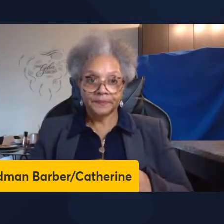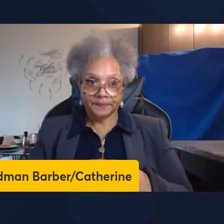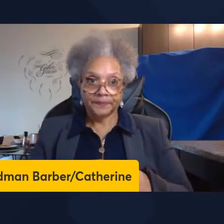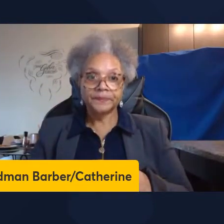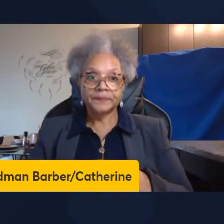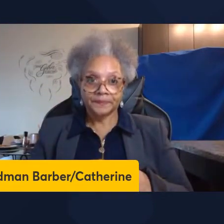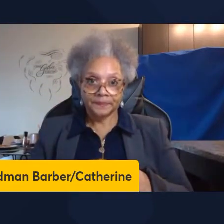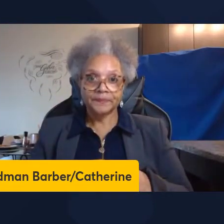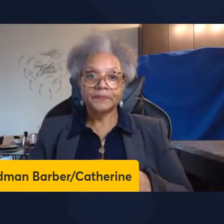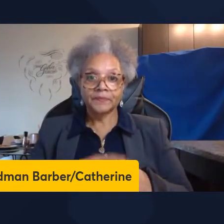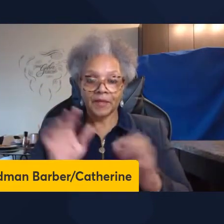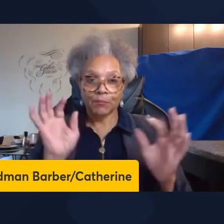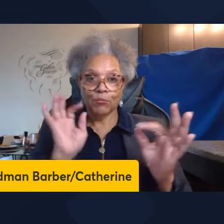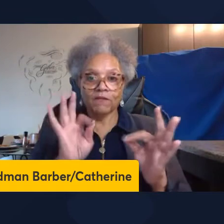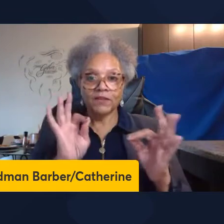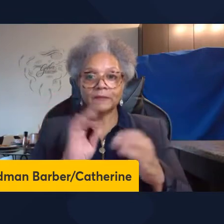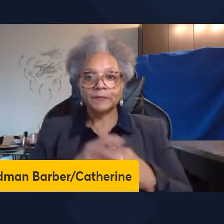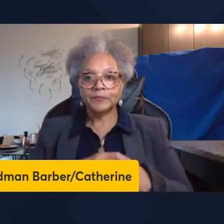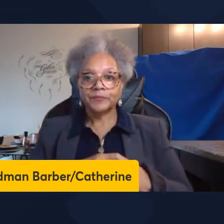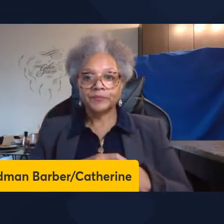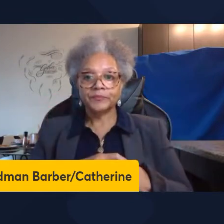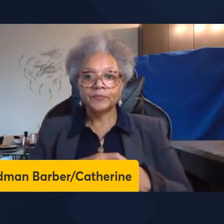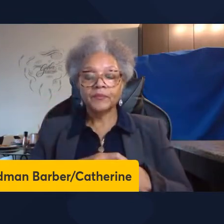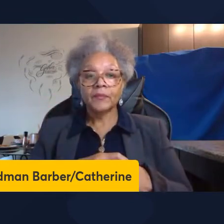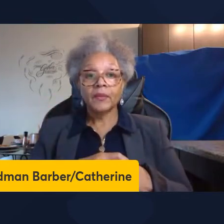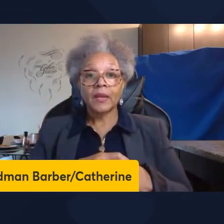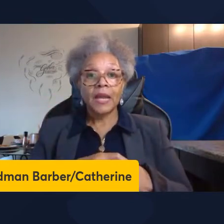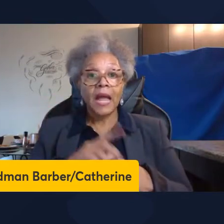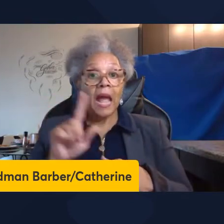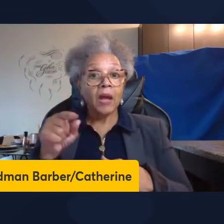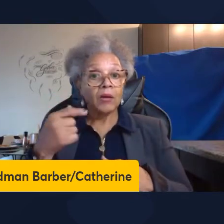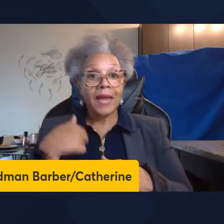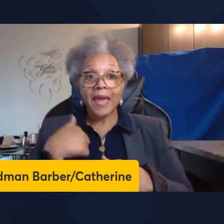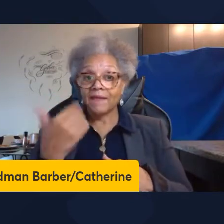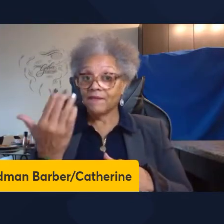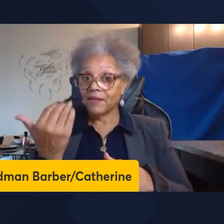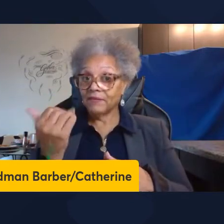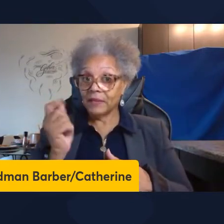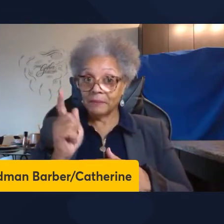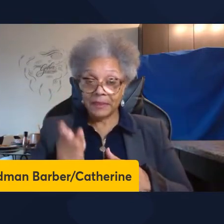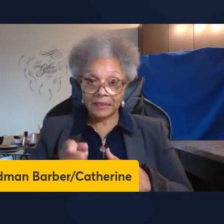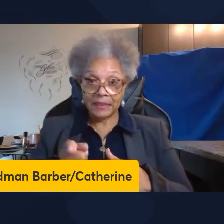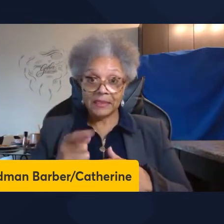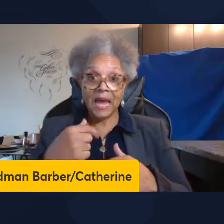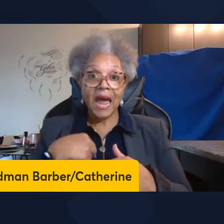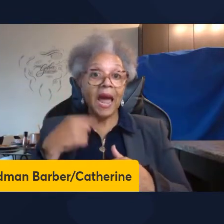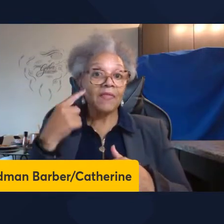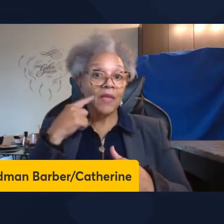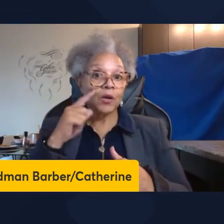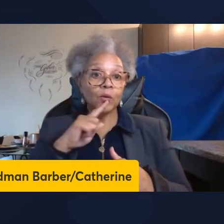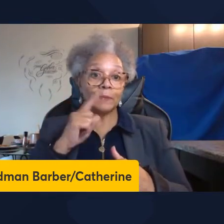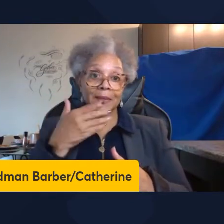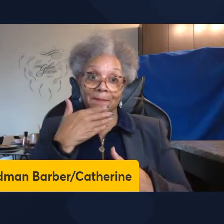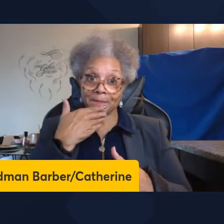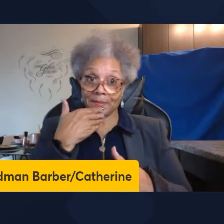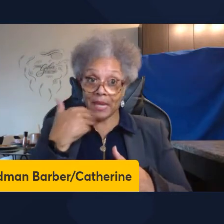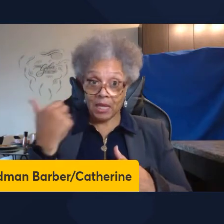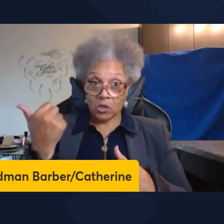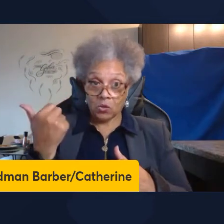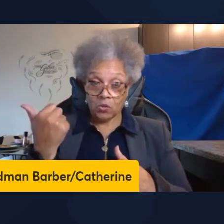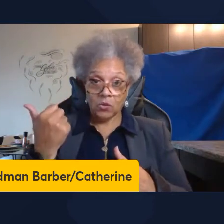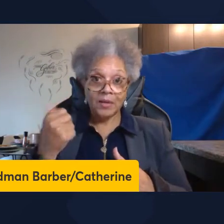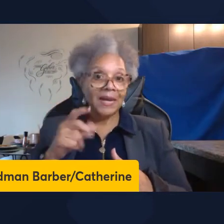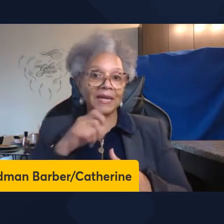Yes. Okay, perfect. So I only have 15 minutes, and I thought that it would be better not to